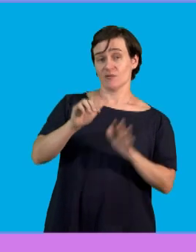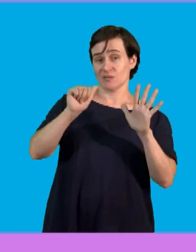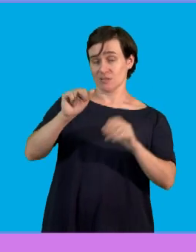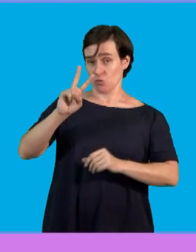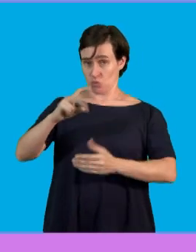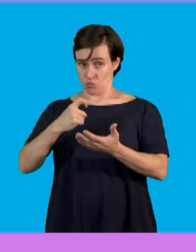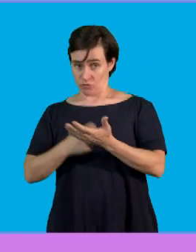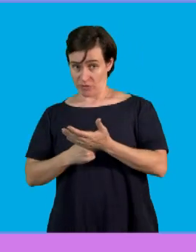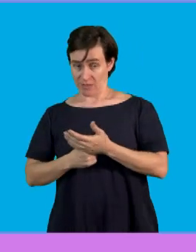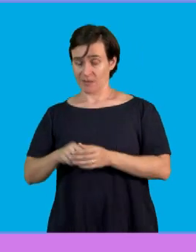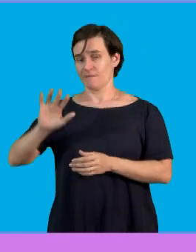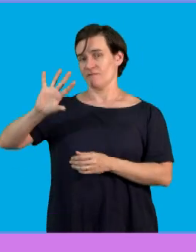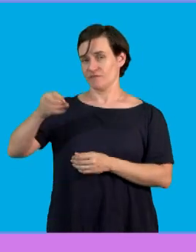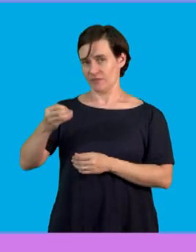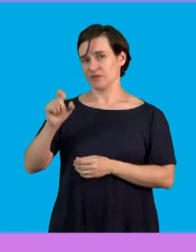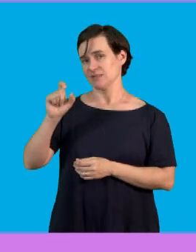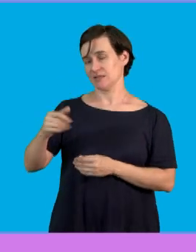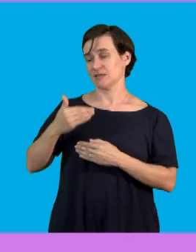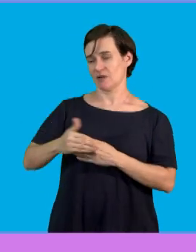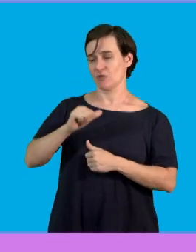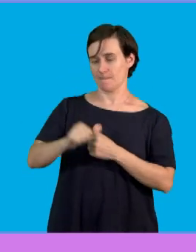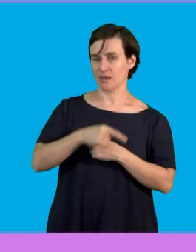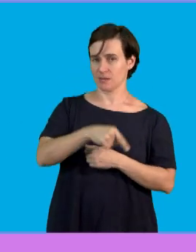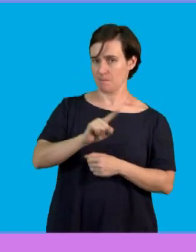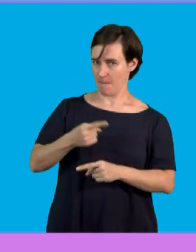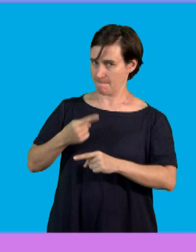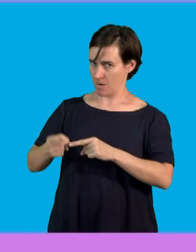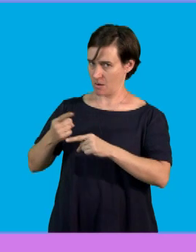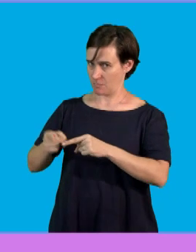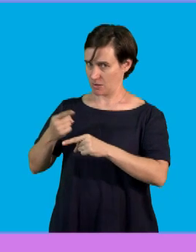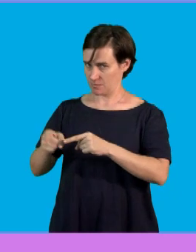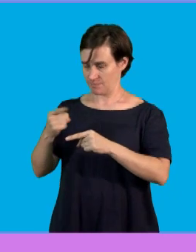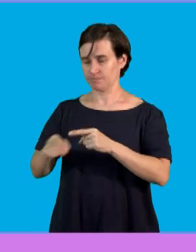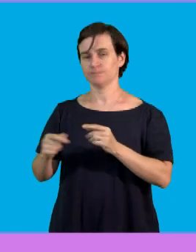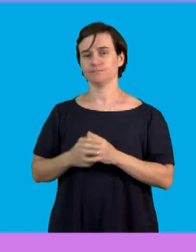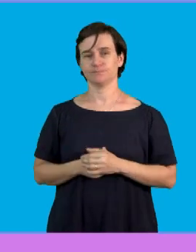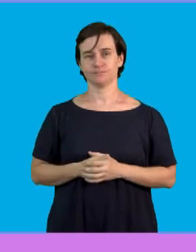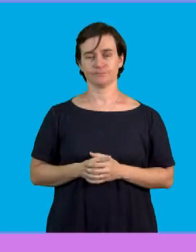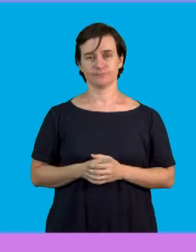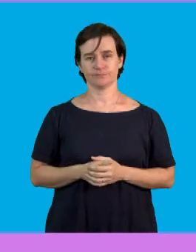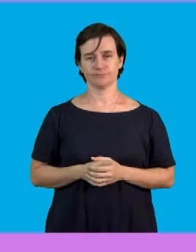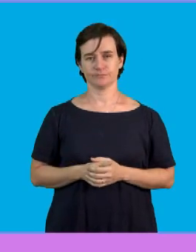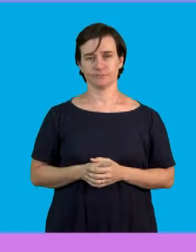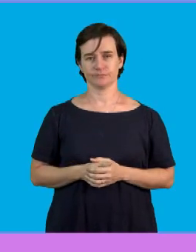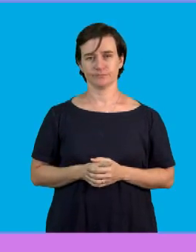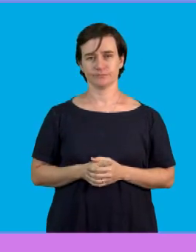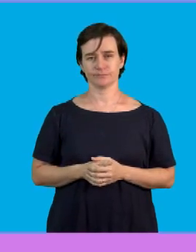1,562 Rand 50 cents. So that's what Mr. Jones will be paying on monthly